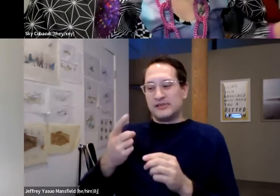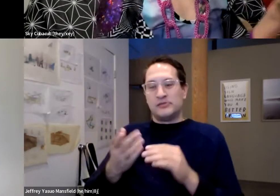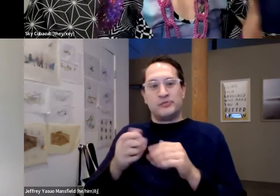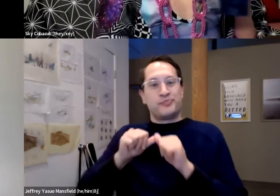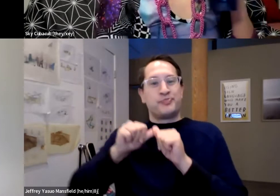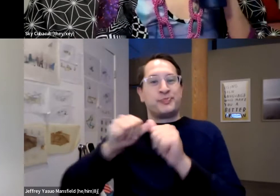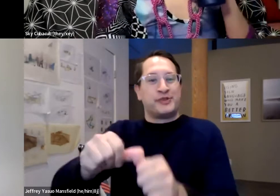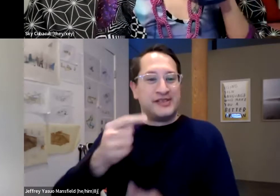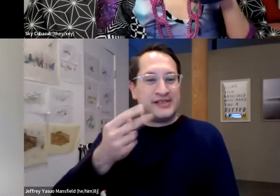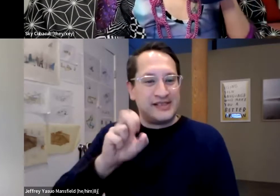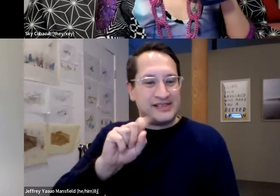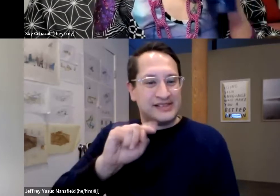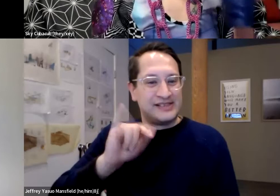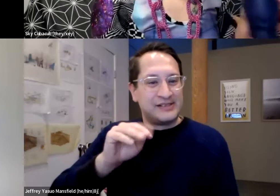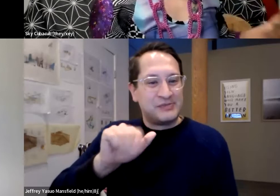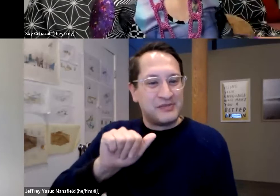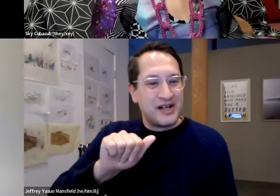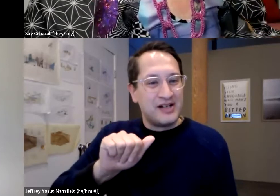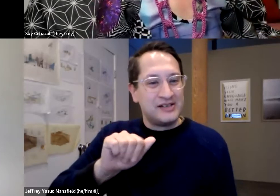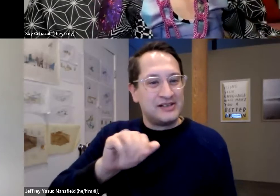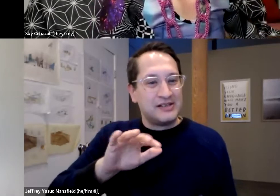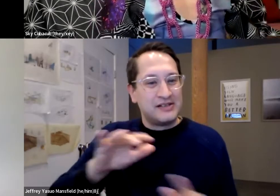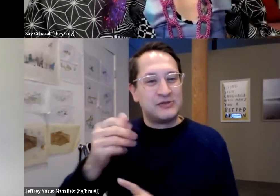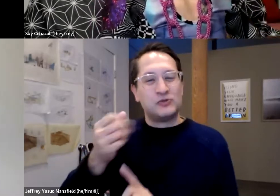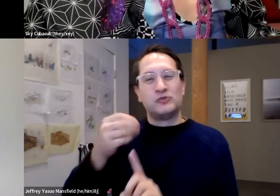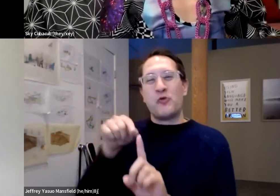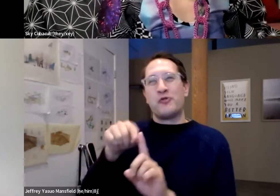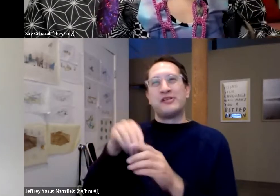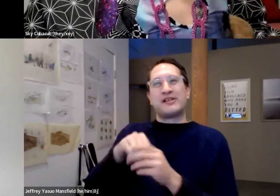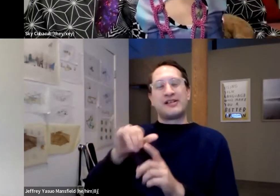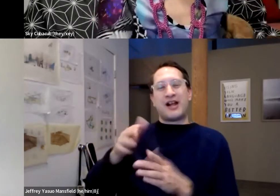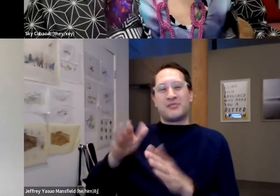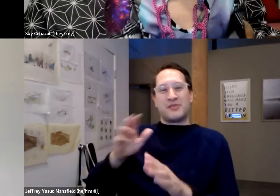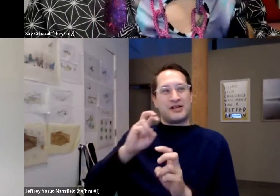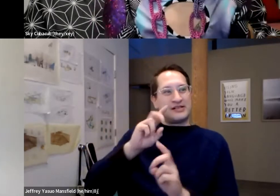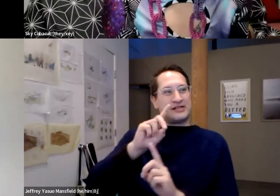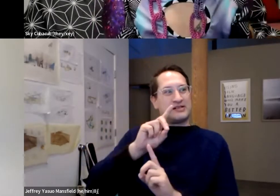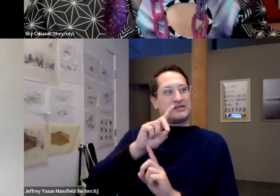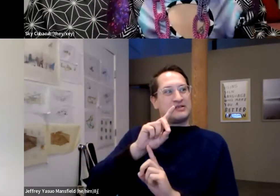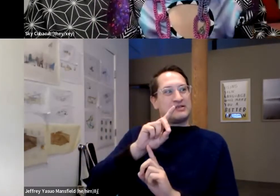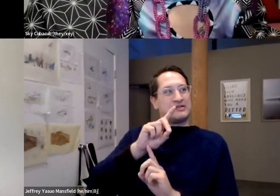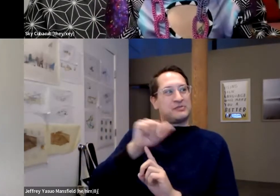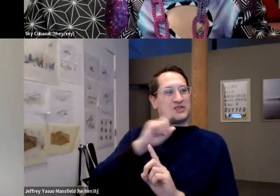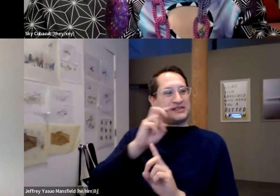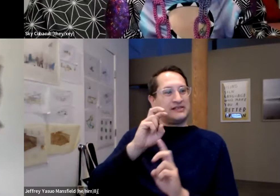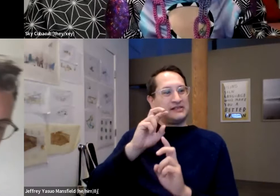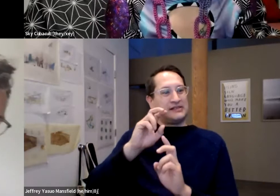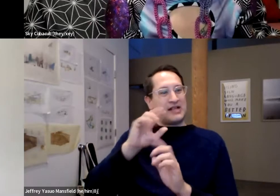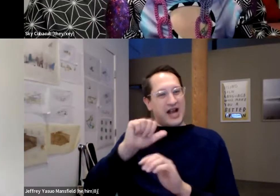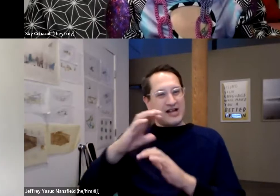And it's also, it's permanence. It's a permanent stigma. So in that